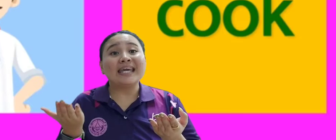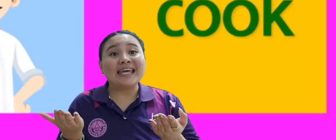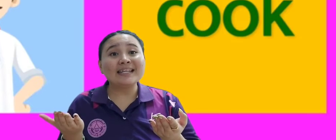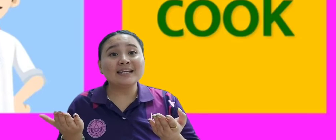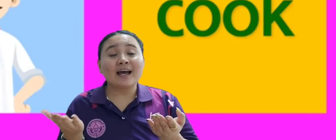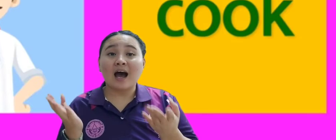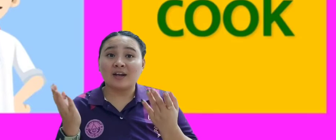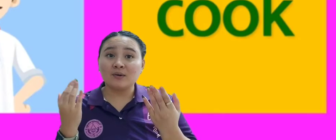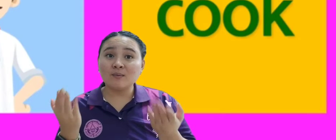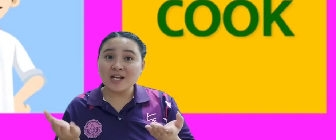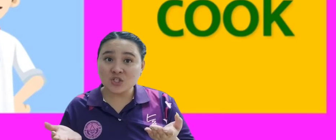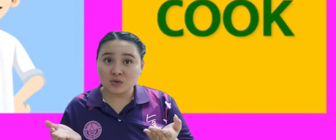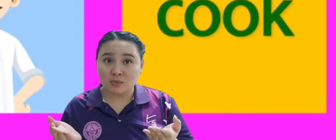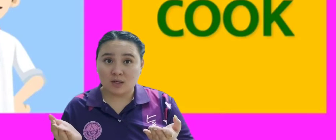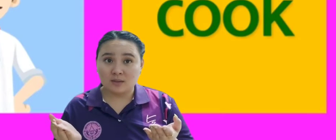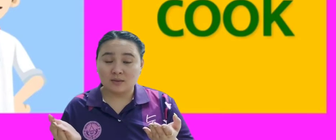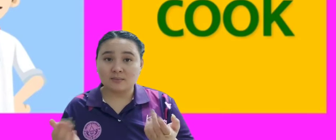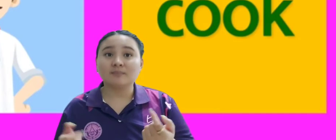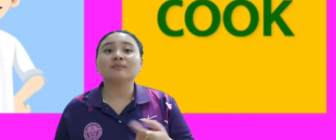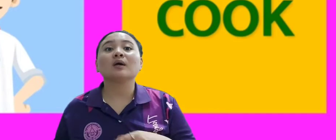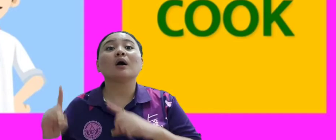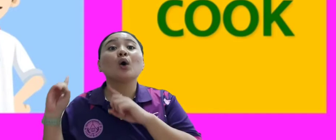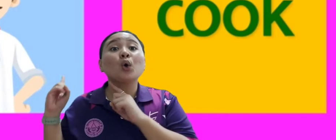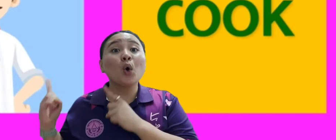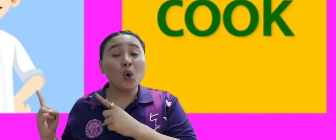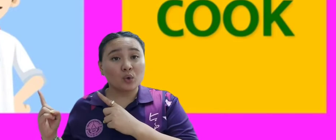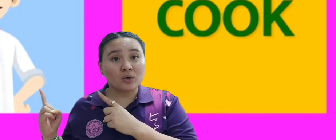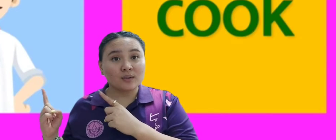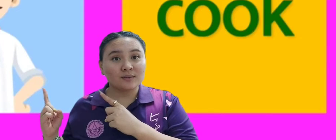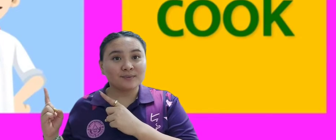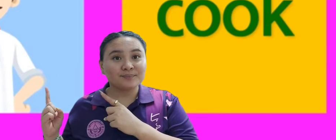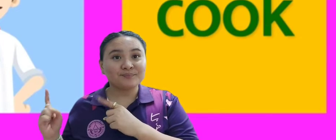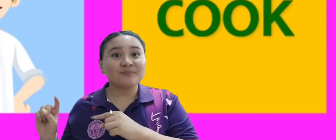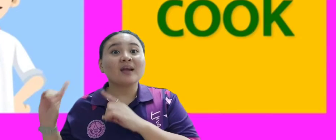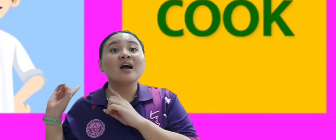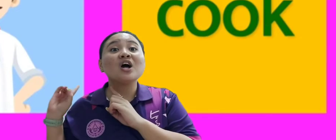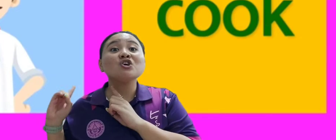go eat at a restaurant. Cook.